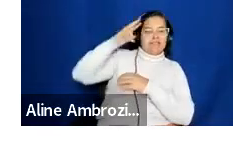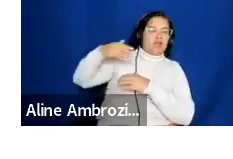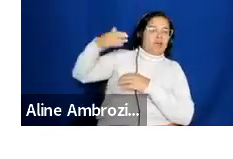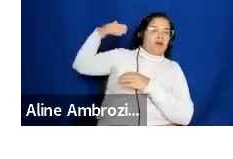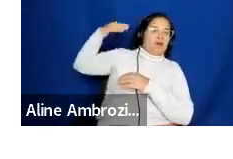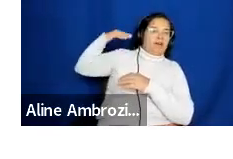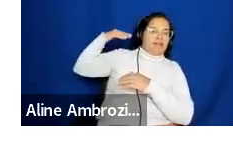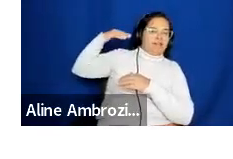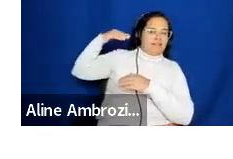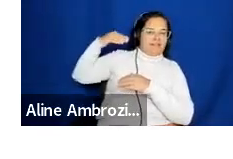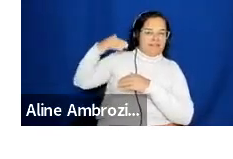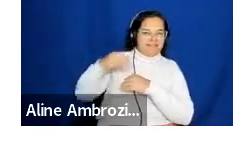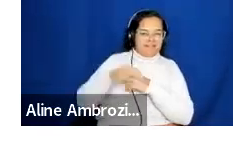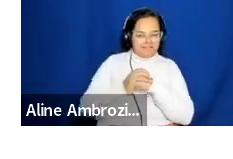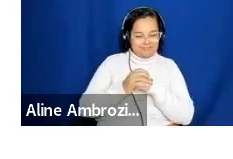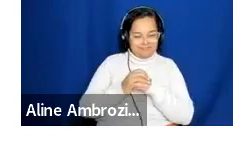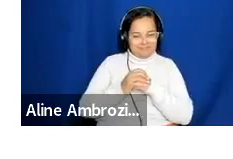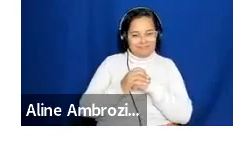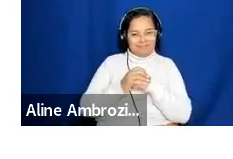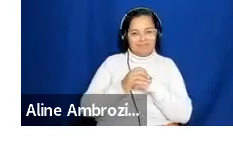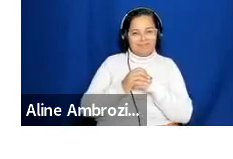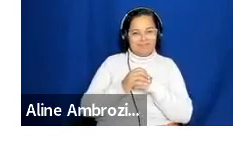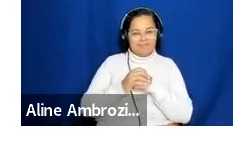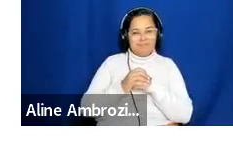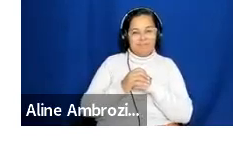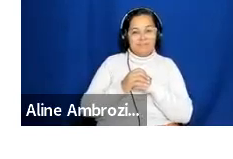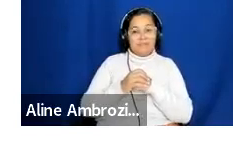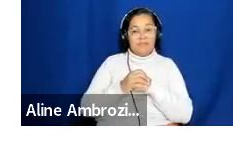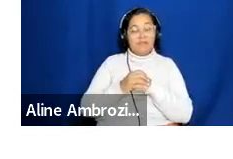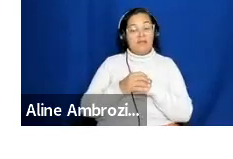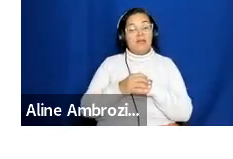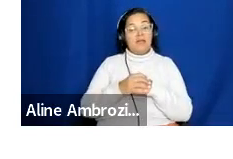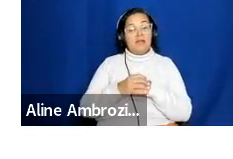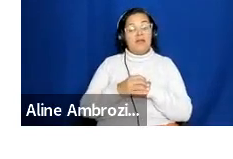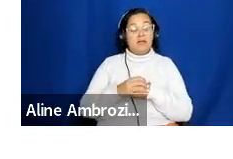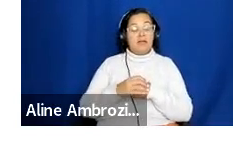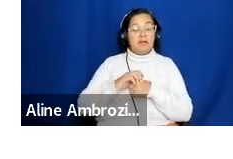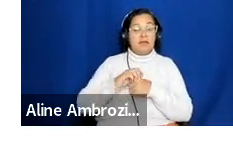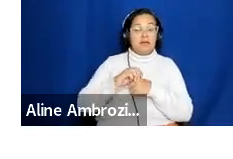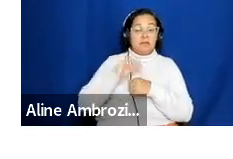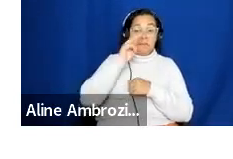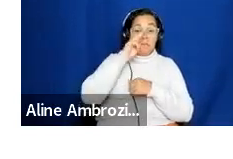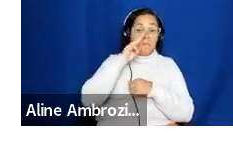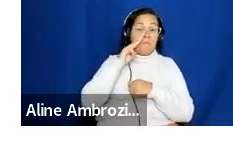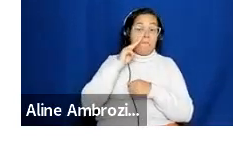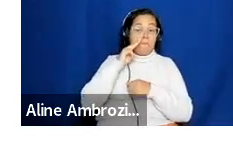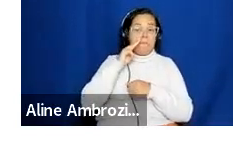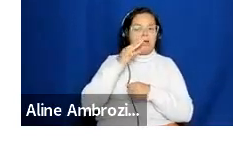says Marx. And Marx means that in a bad way, in terms of an abstraction.